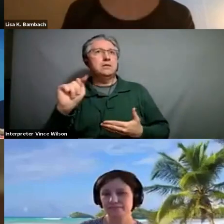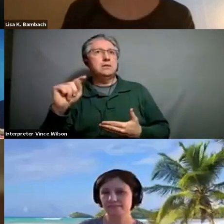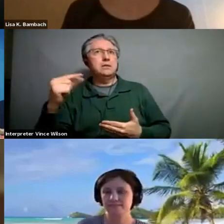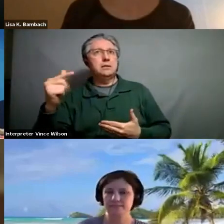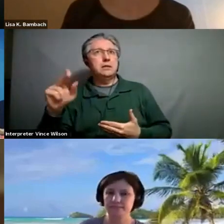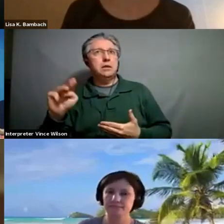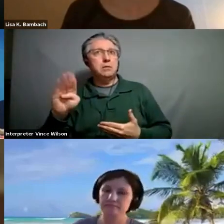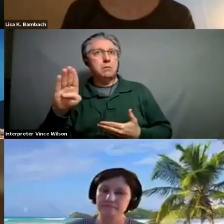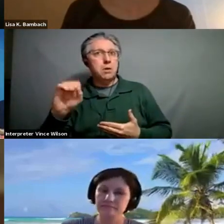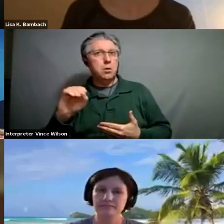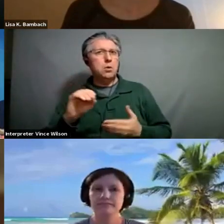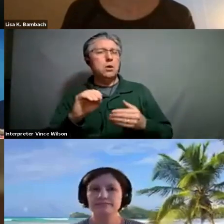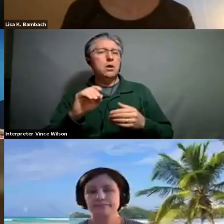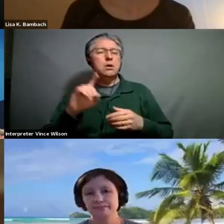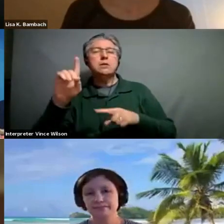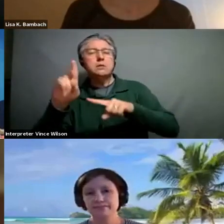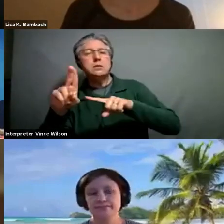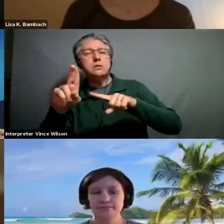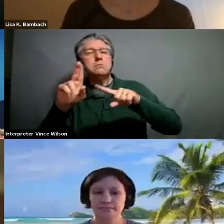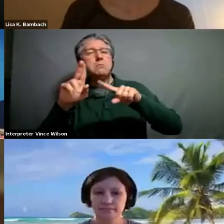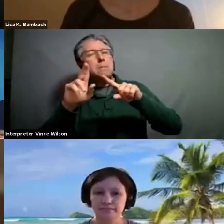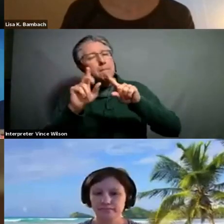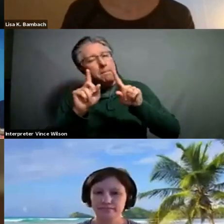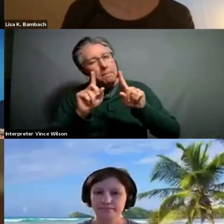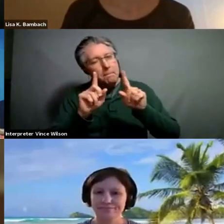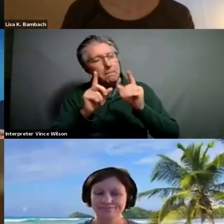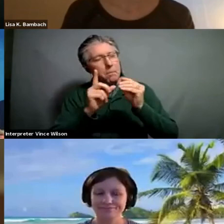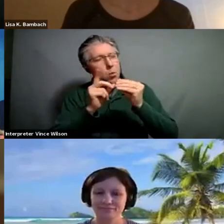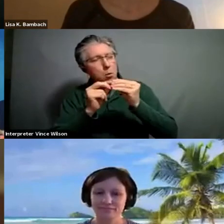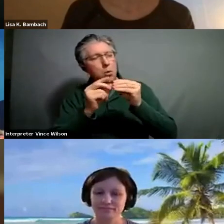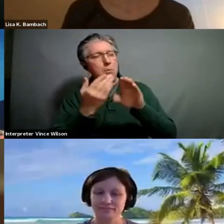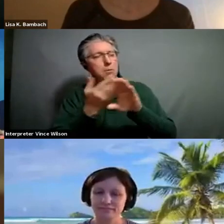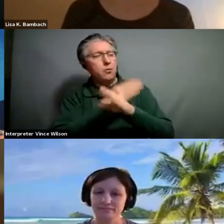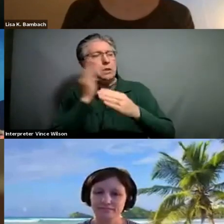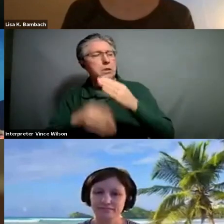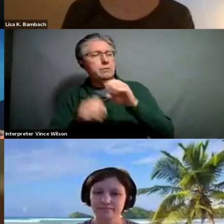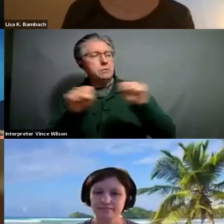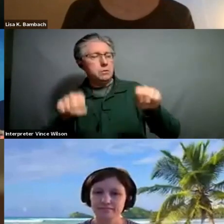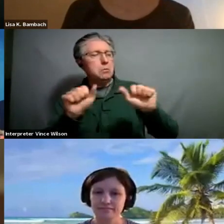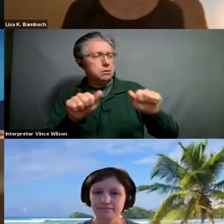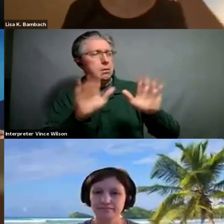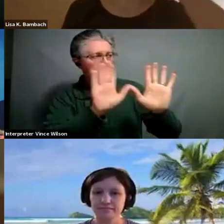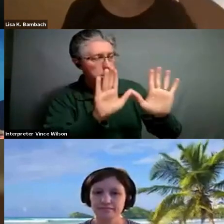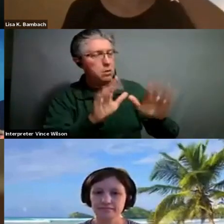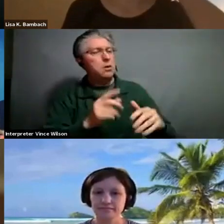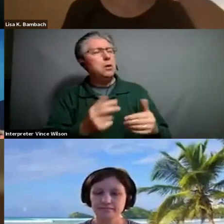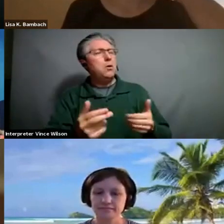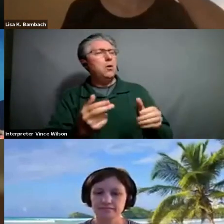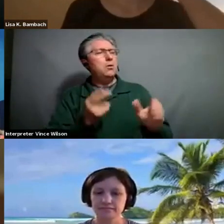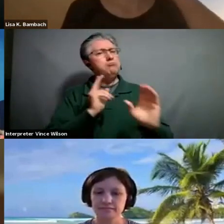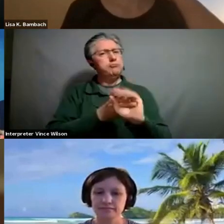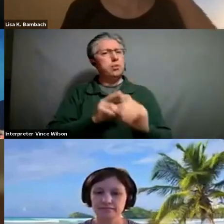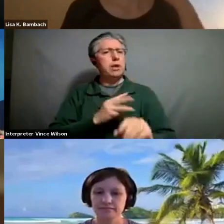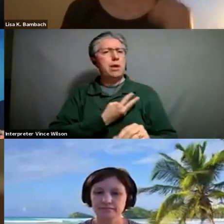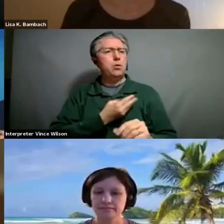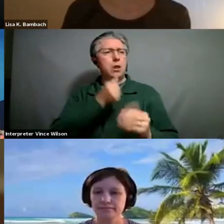another one before the end of the semester. So as usual, sign up for our mailing list to find out